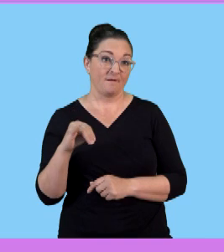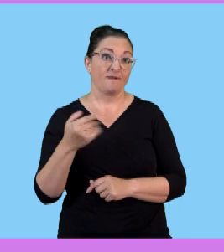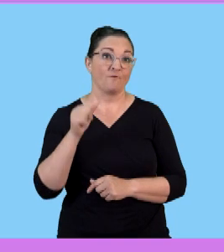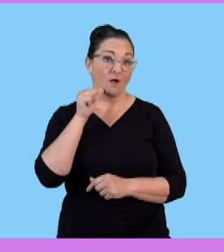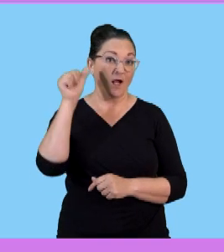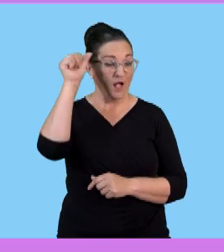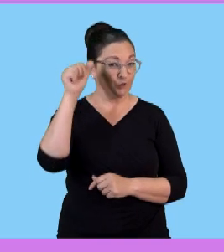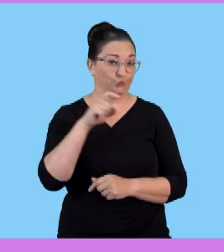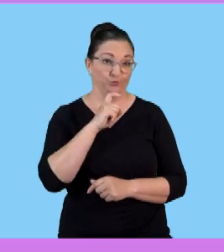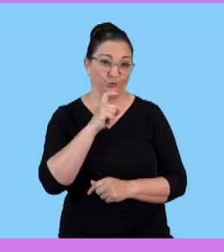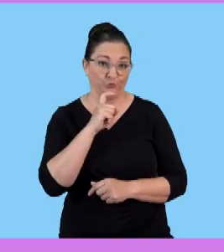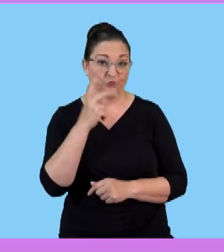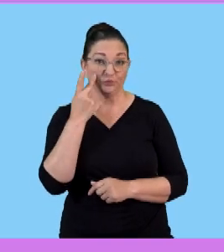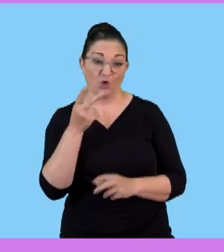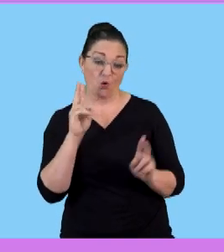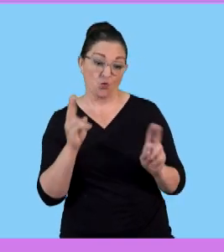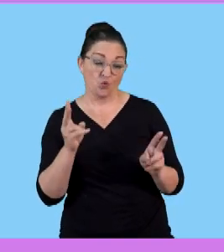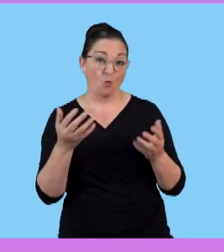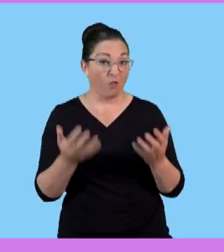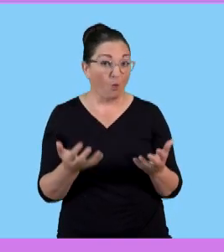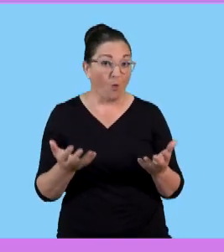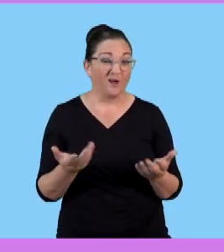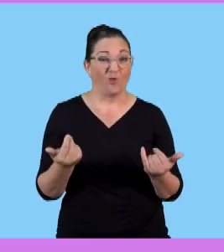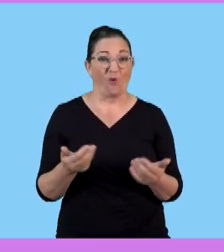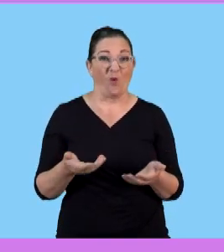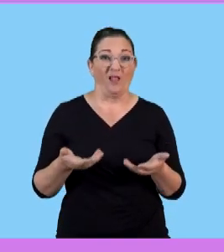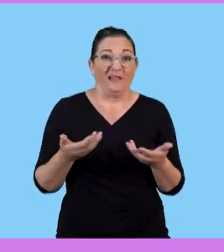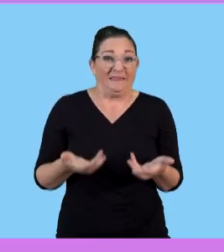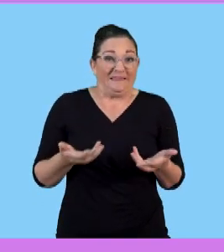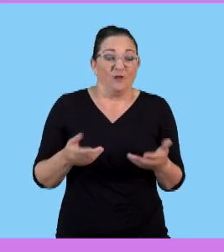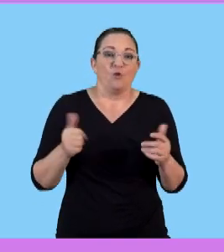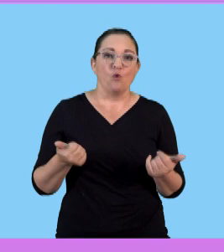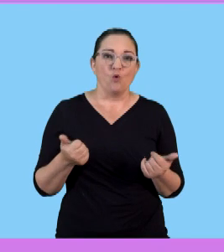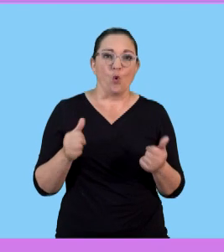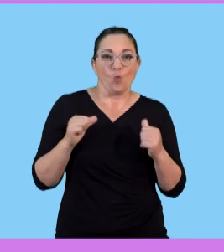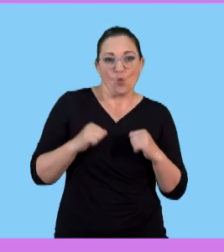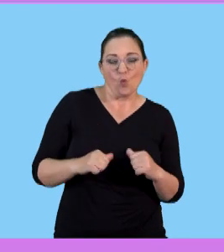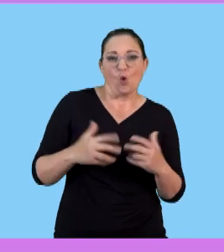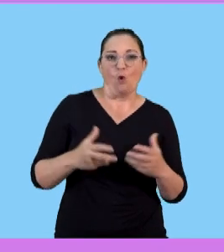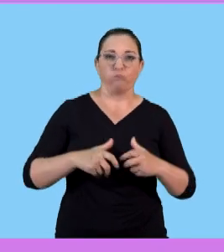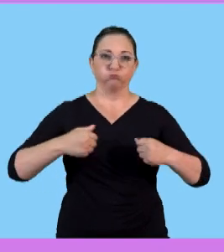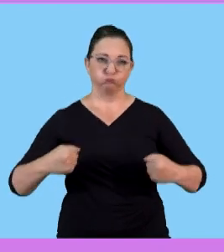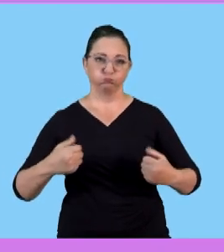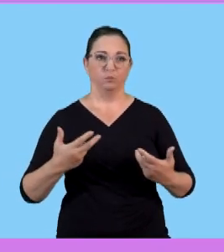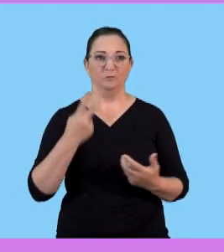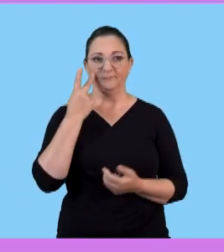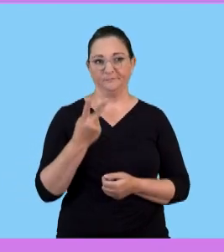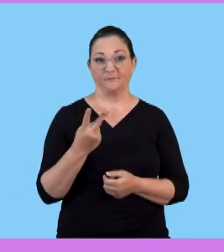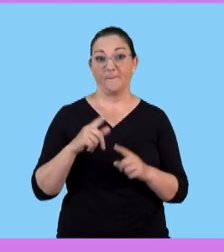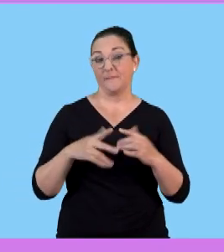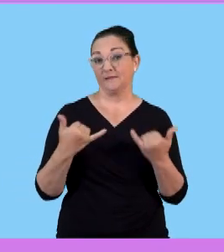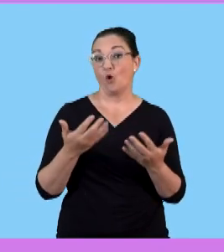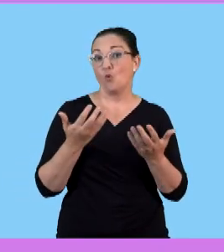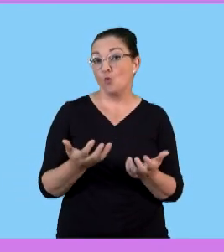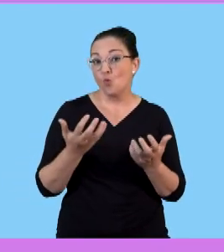adults to determine whether the adult is of normal weight, underweight, overweight, or obese. Also important